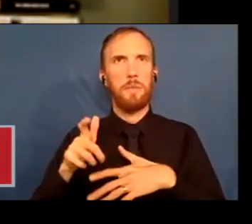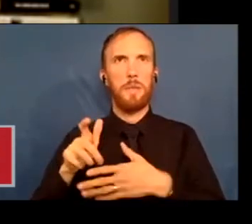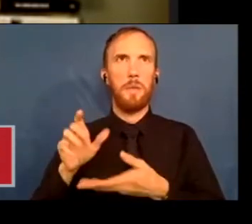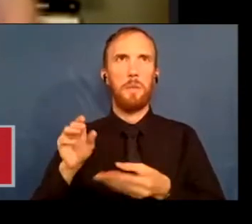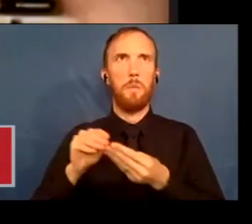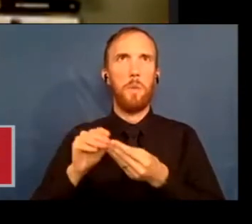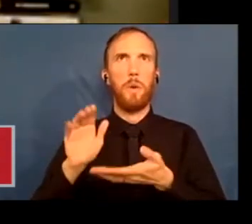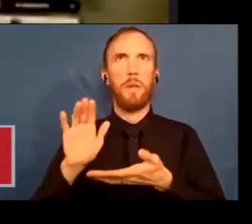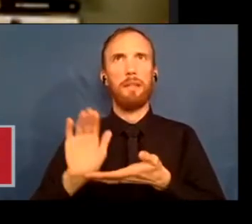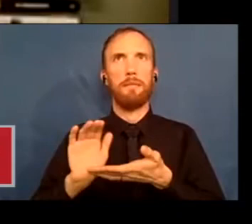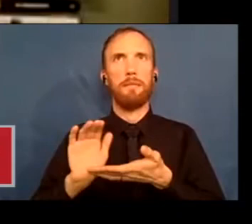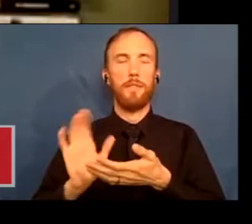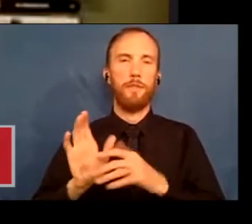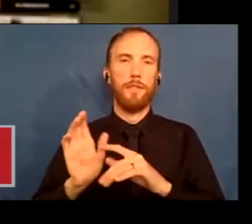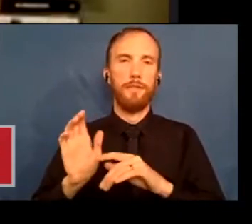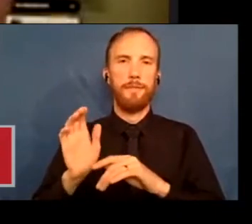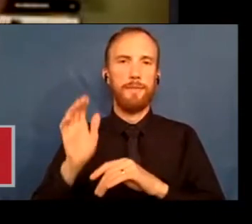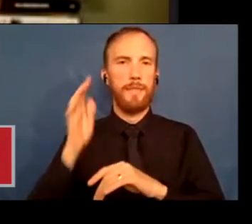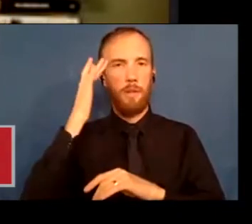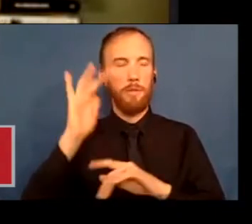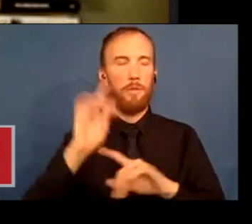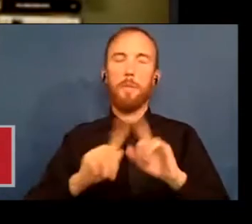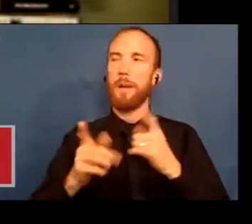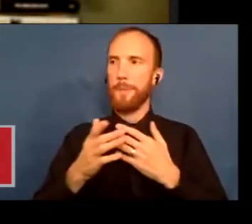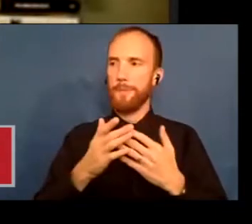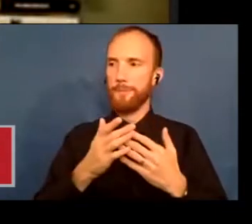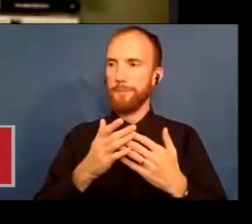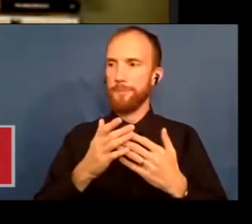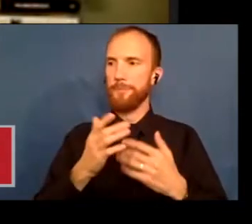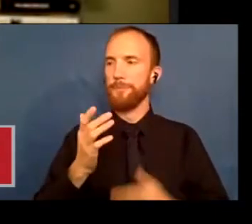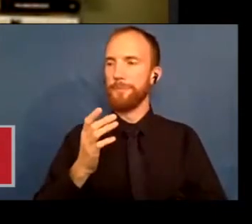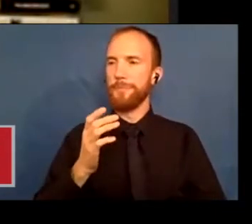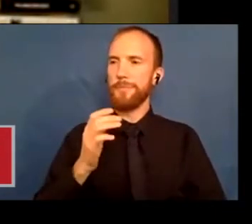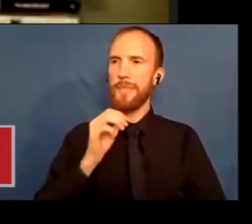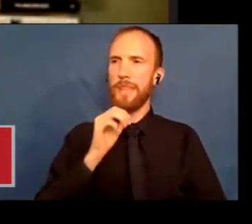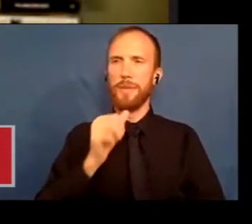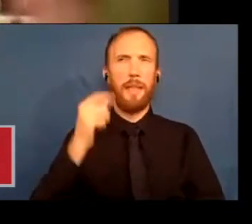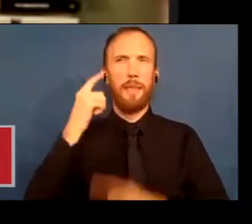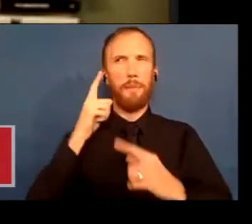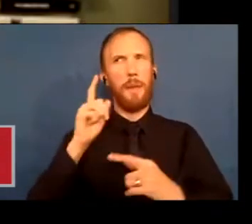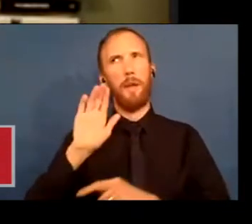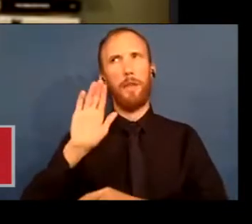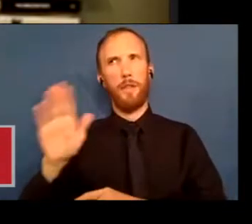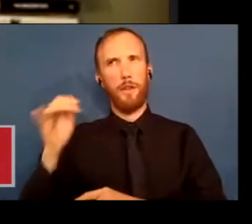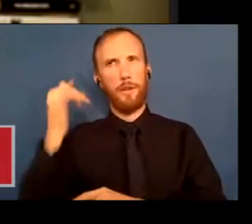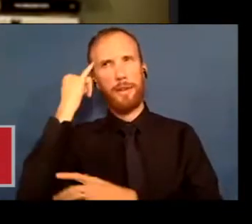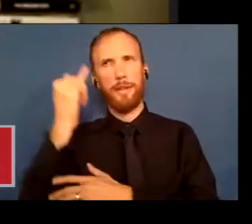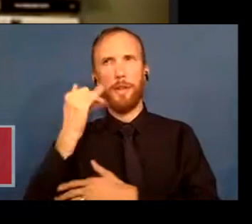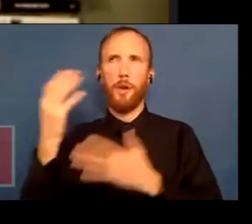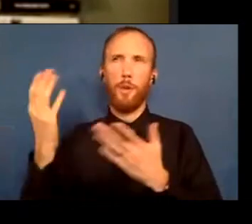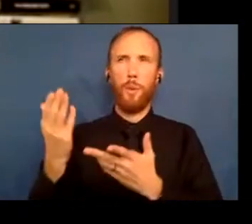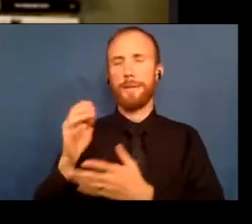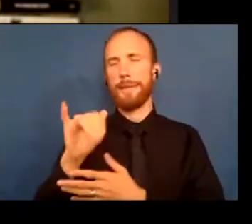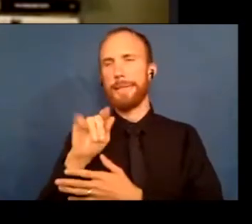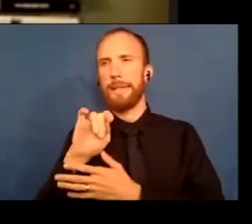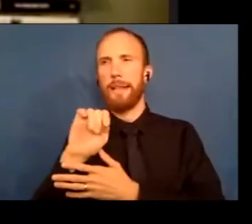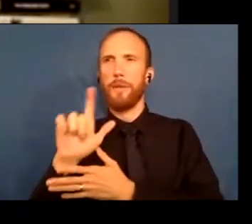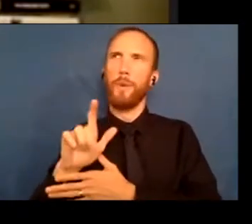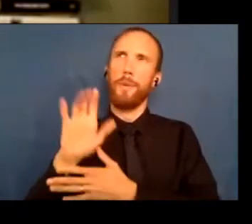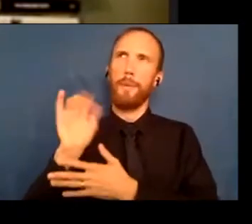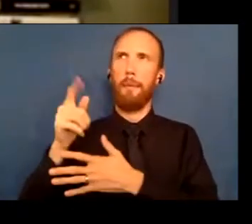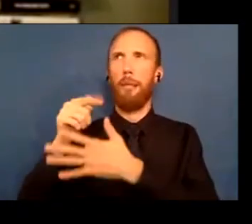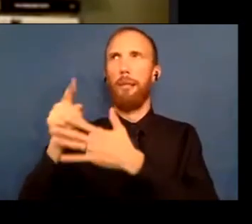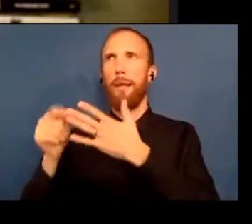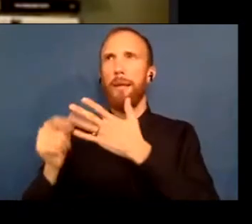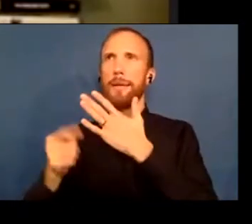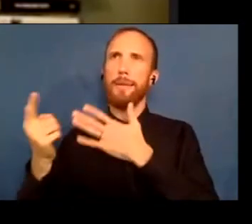you know, not their investment in the question, what is an intellectual? Well, an intellectual is X, Y, Z, you know, somebody who's